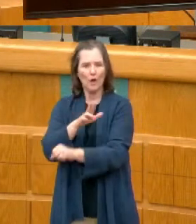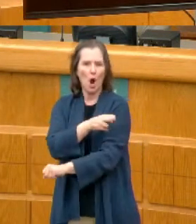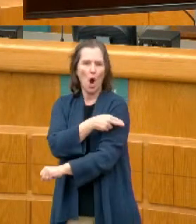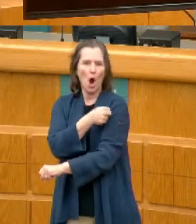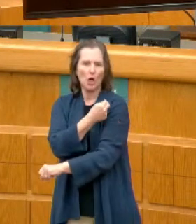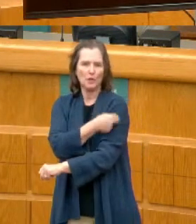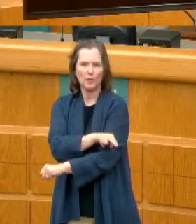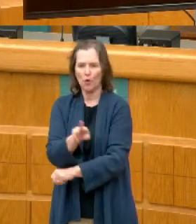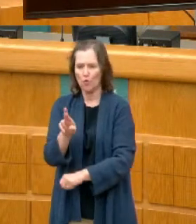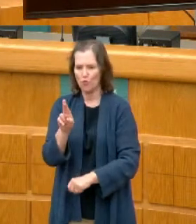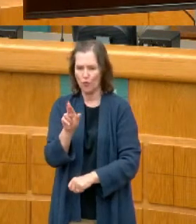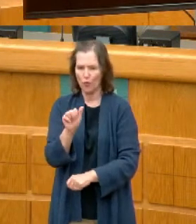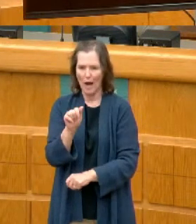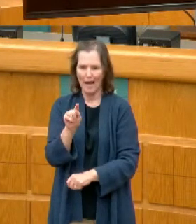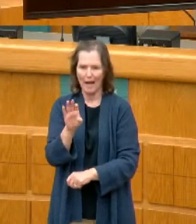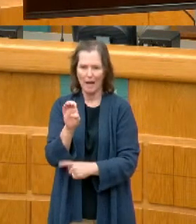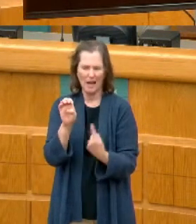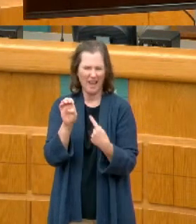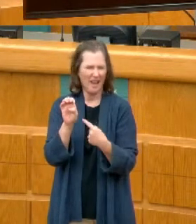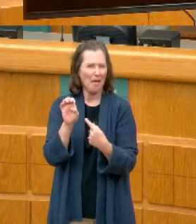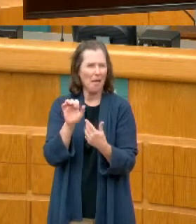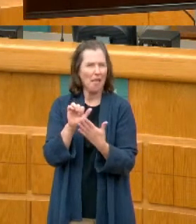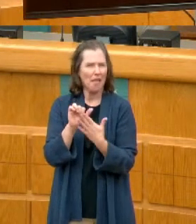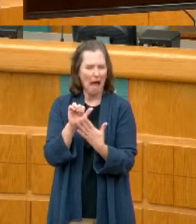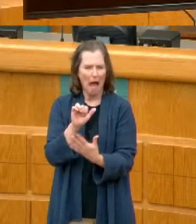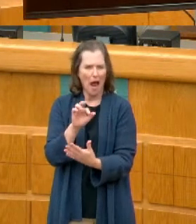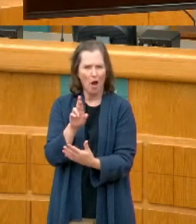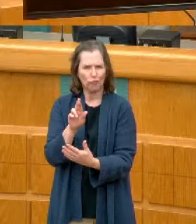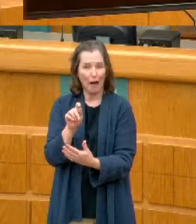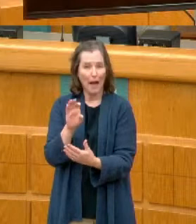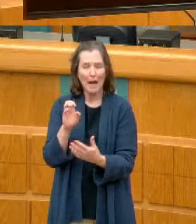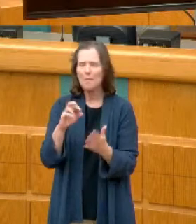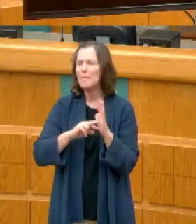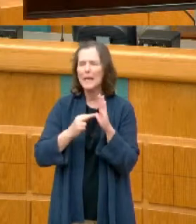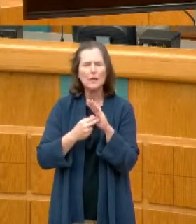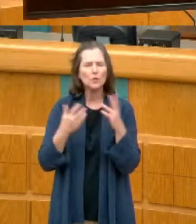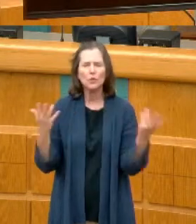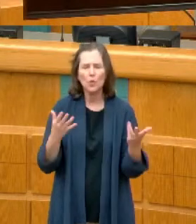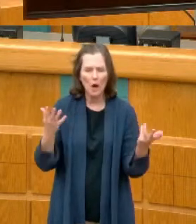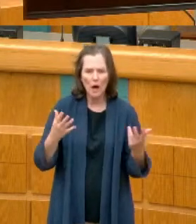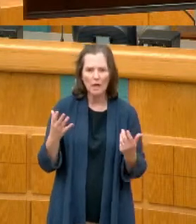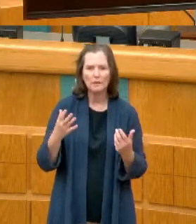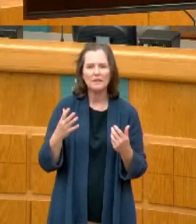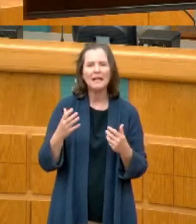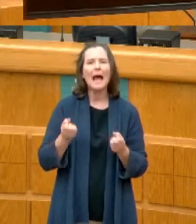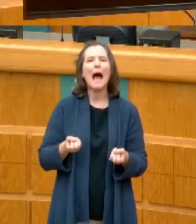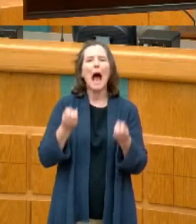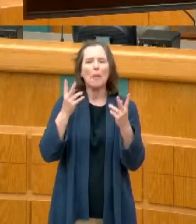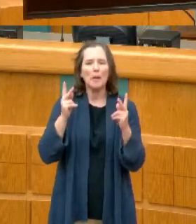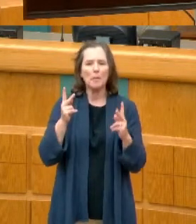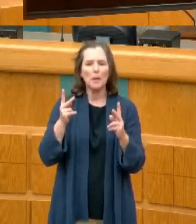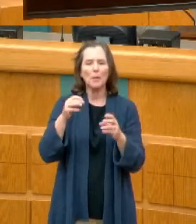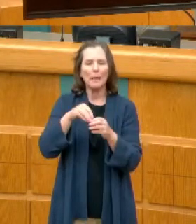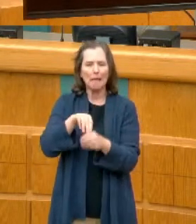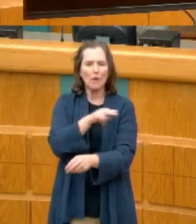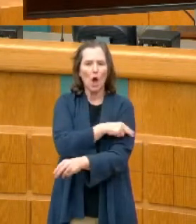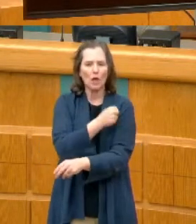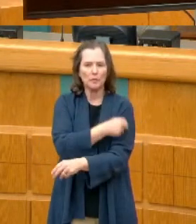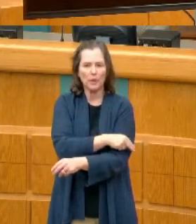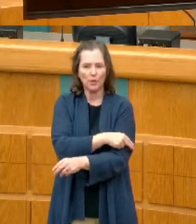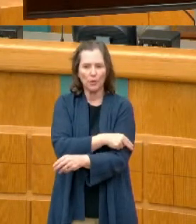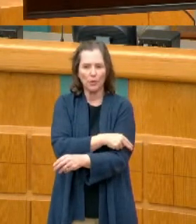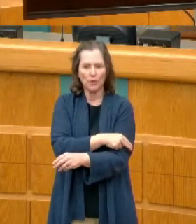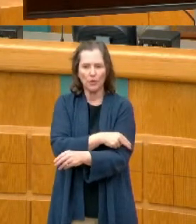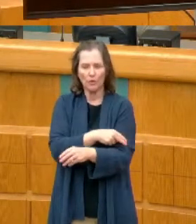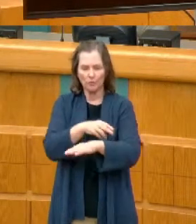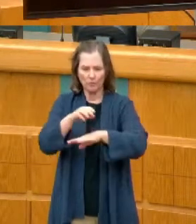What is the COVID hospitalization rate? It is the number of COVID patients in the hospital divided by the available